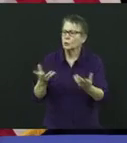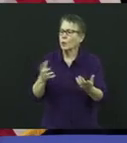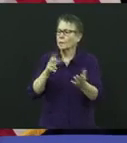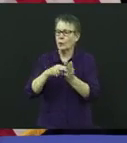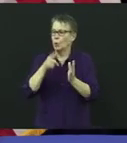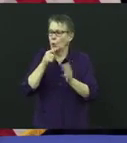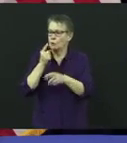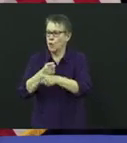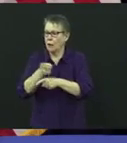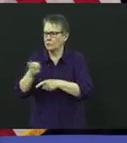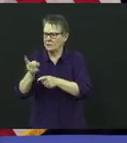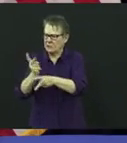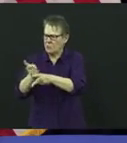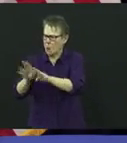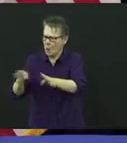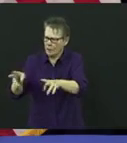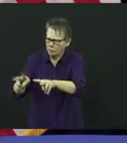Saturday night.